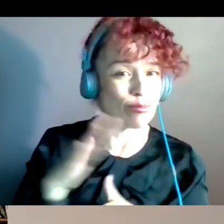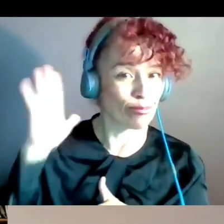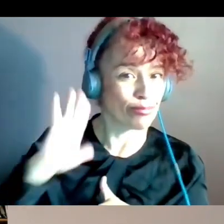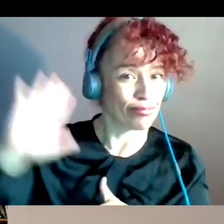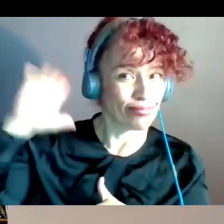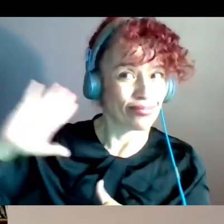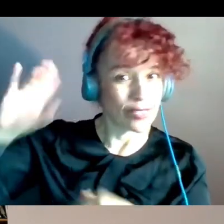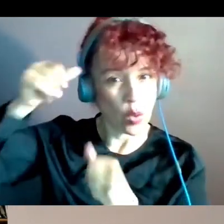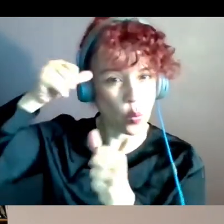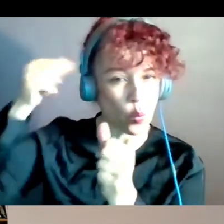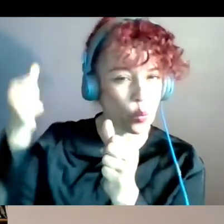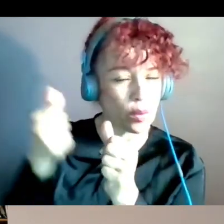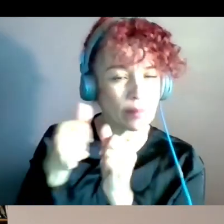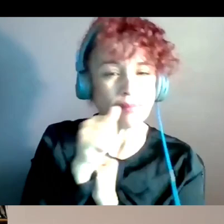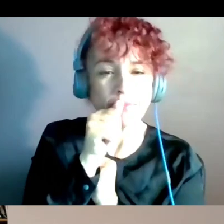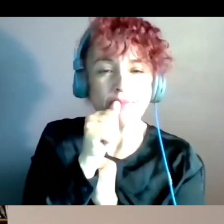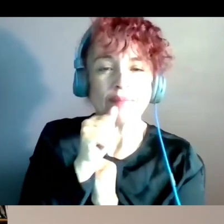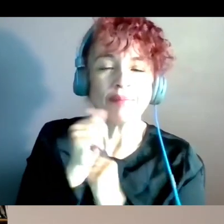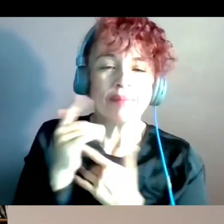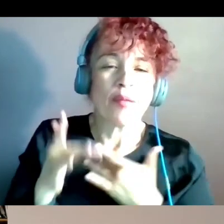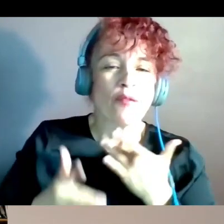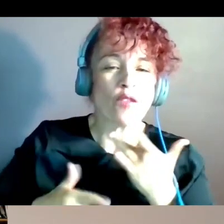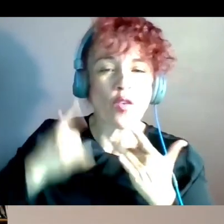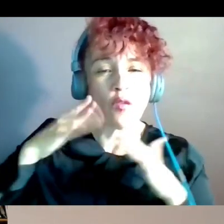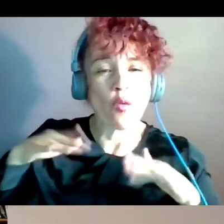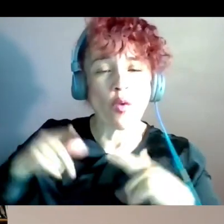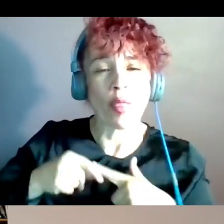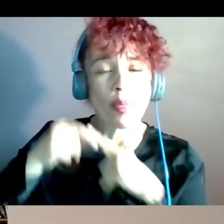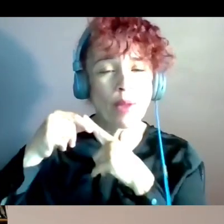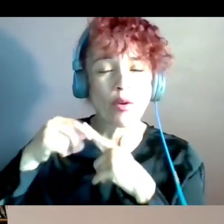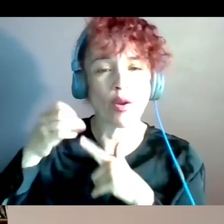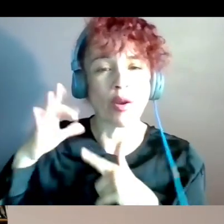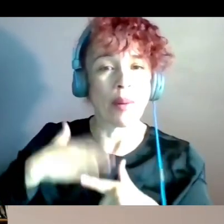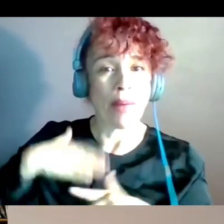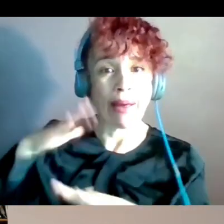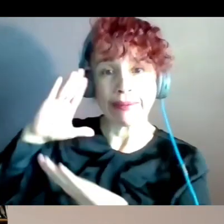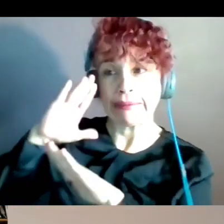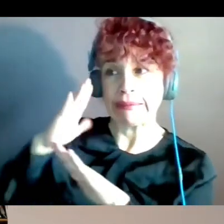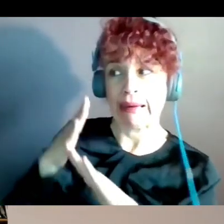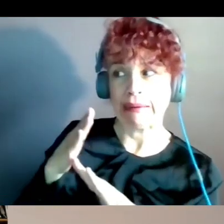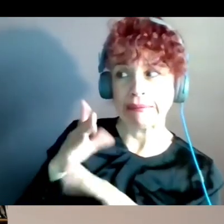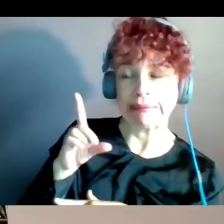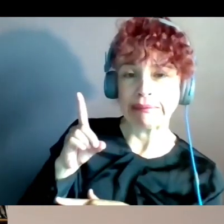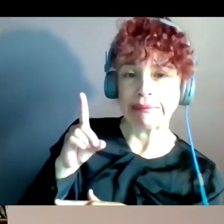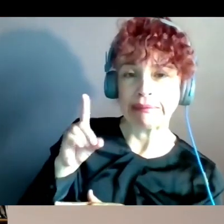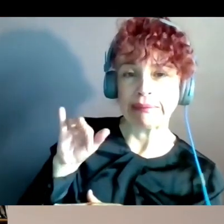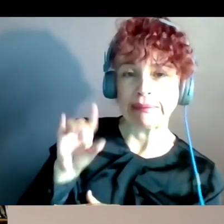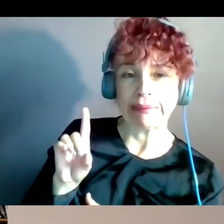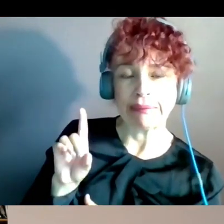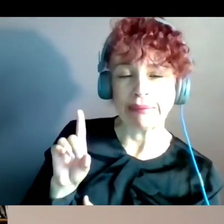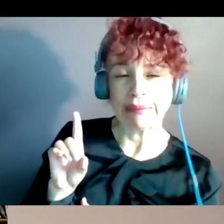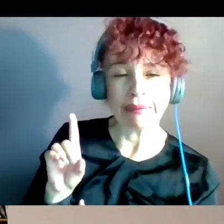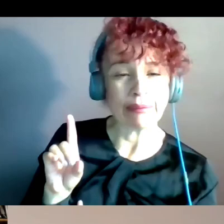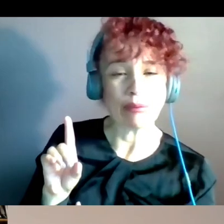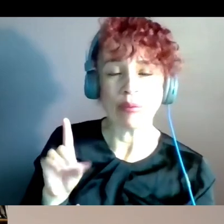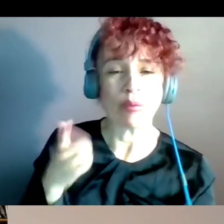were. You had so much patience and enthusiasm for them, especially when they goofed off like my son did. And we're